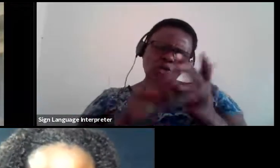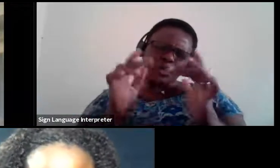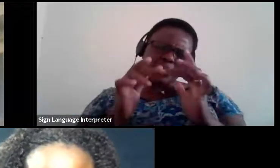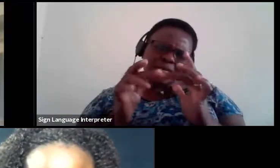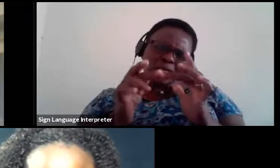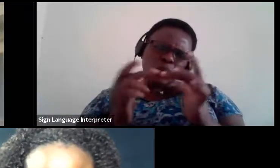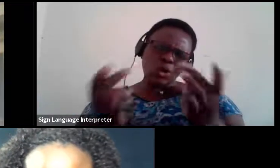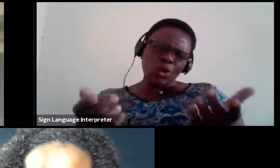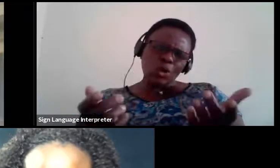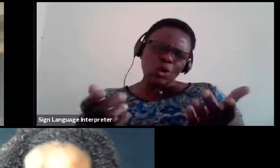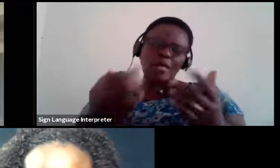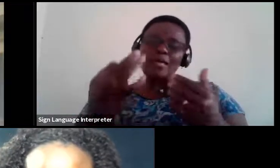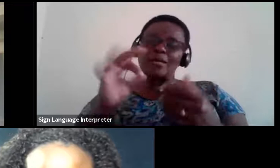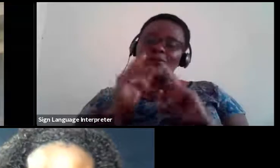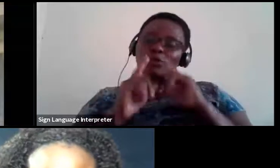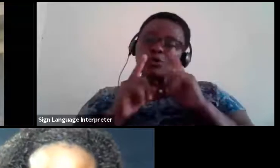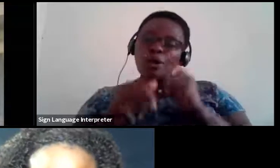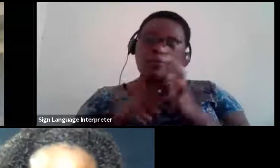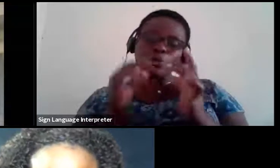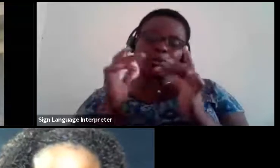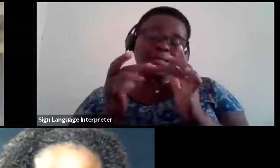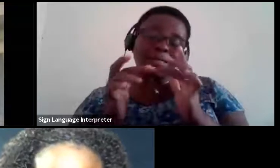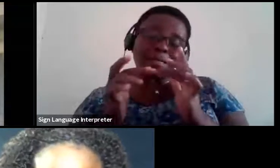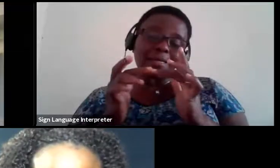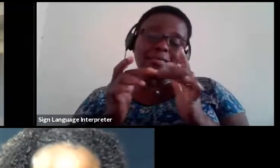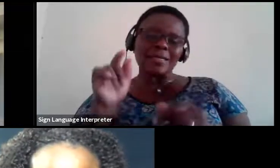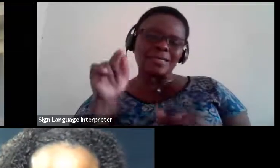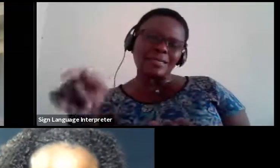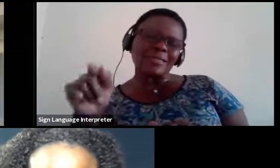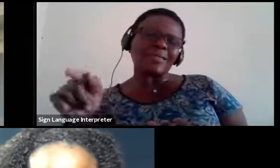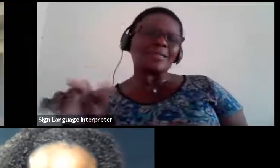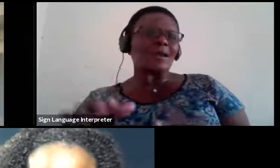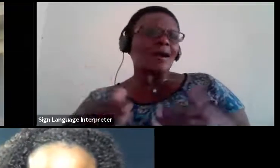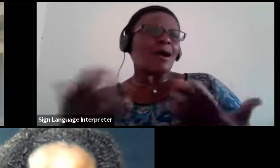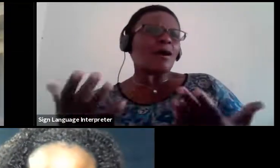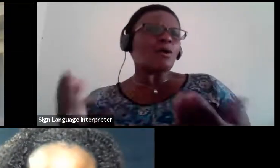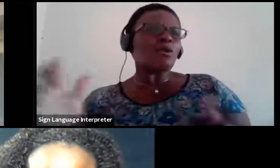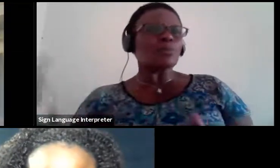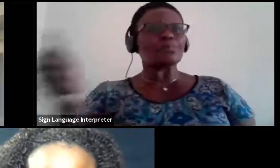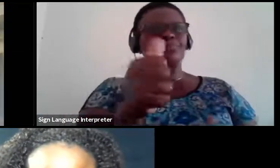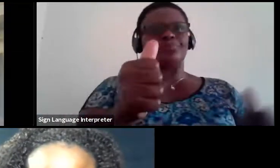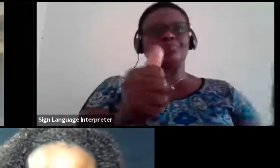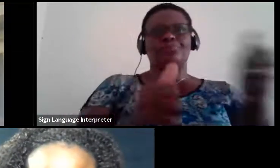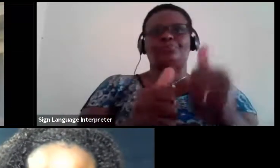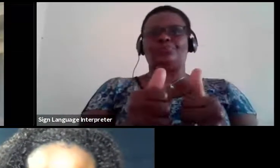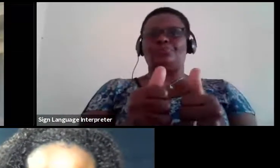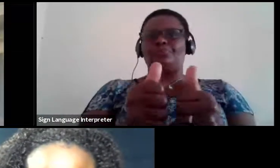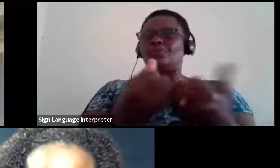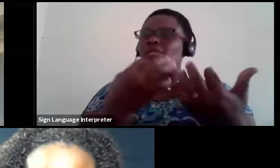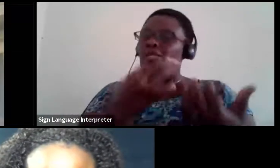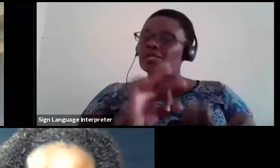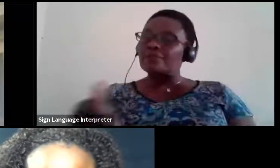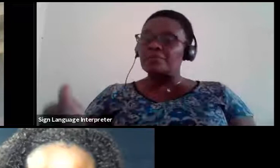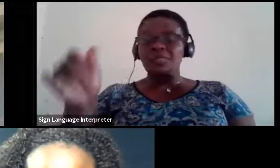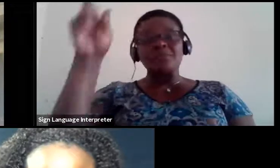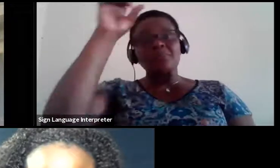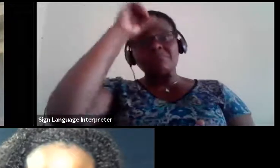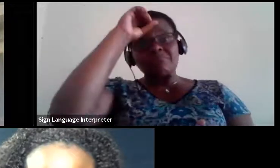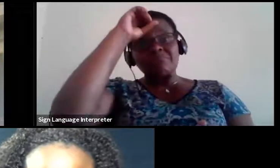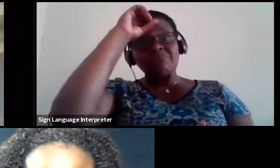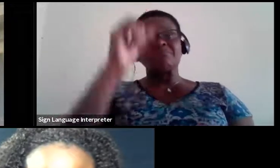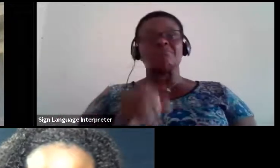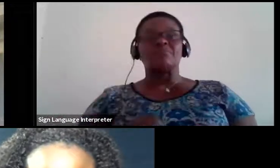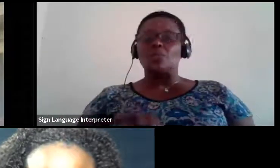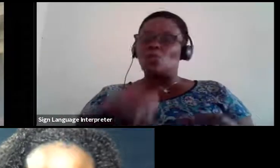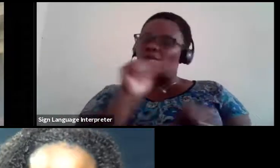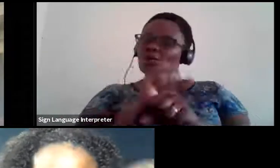them into the conversation if they don't have digital skills? So what are we doing to bring more people on board? So I'm expecting that things like this